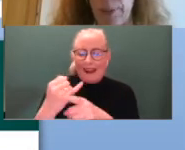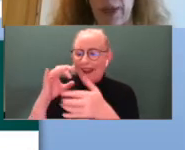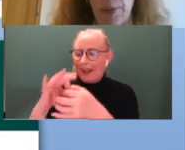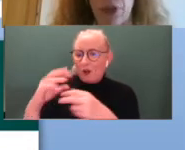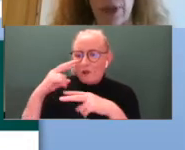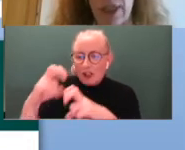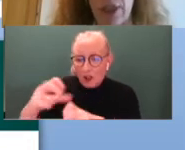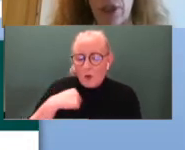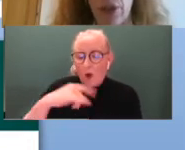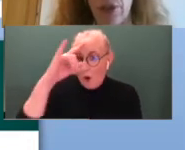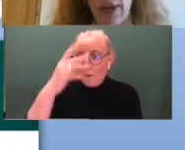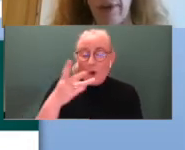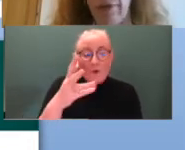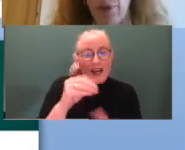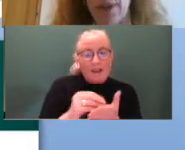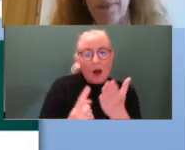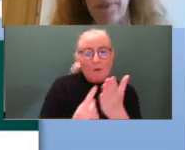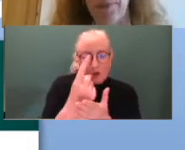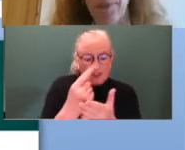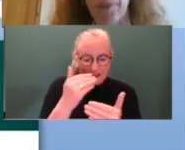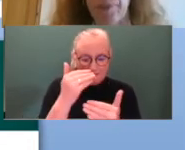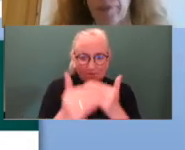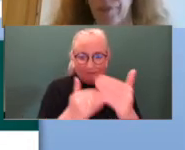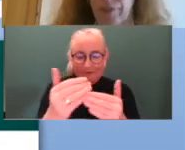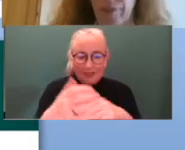hope there will be an opportunity to do that going forward.